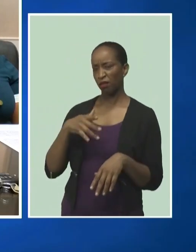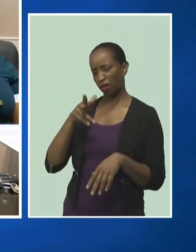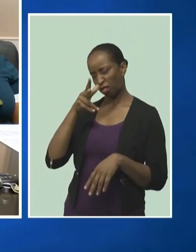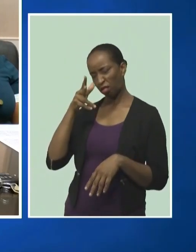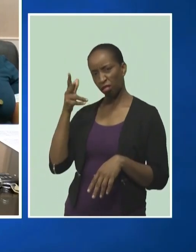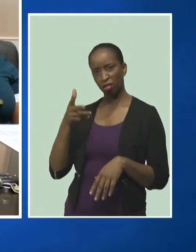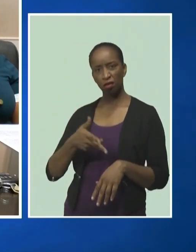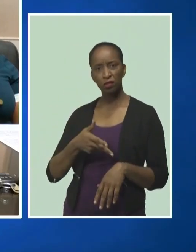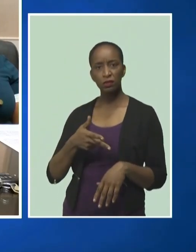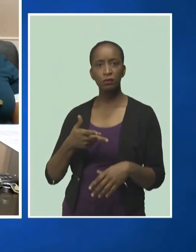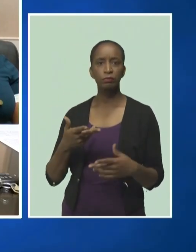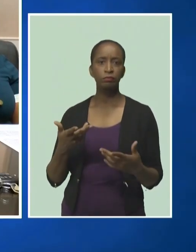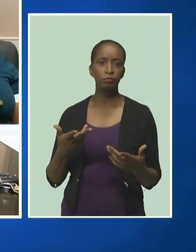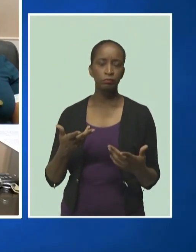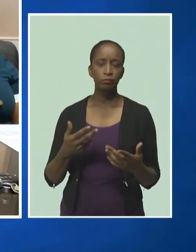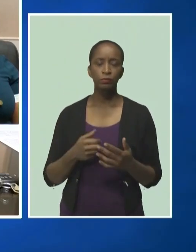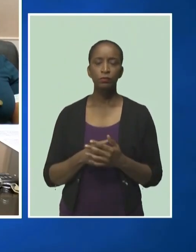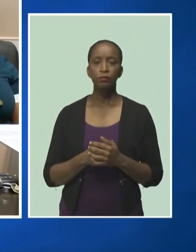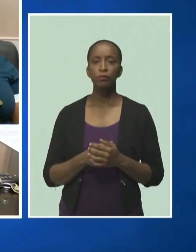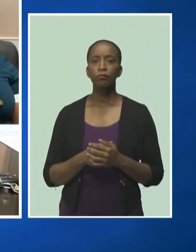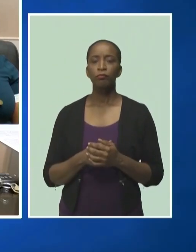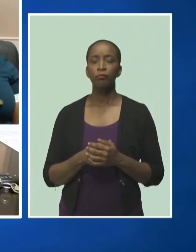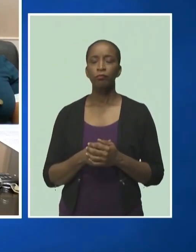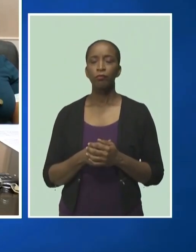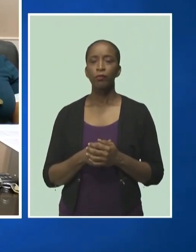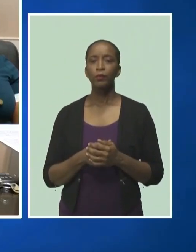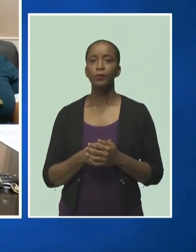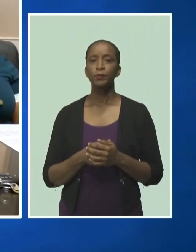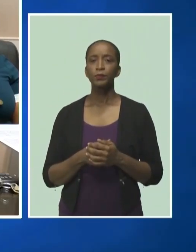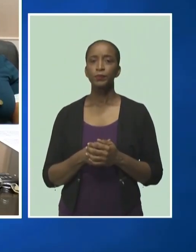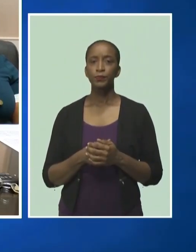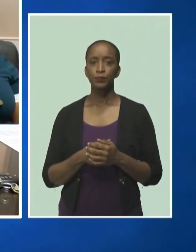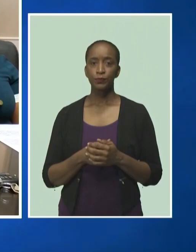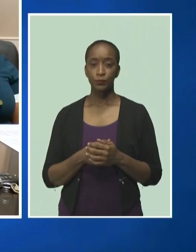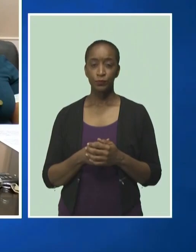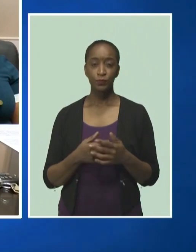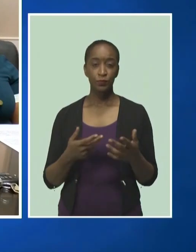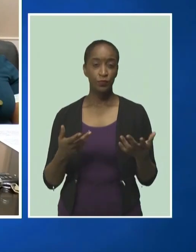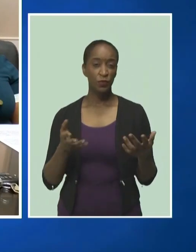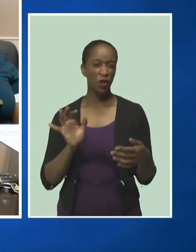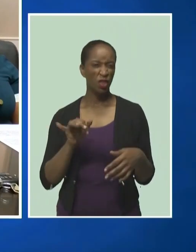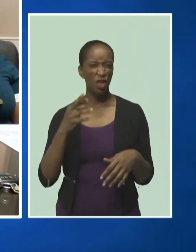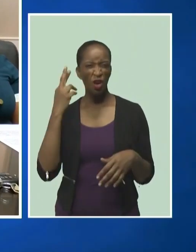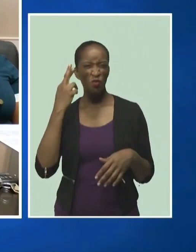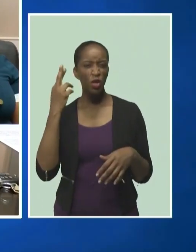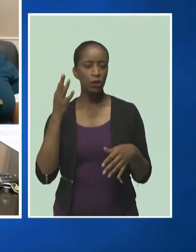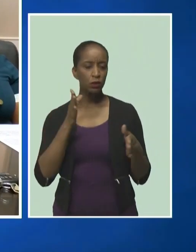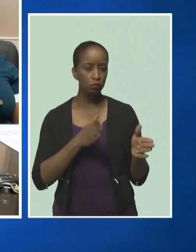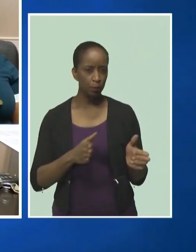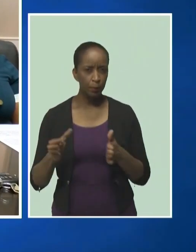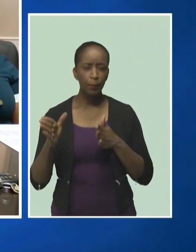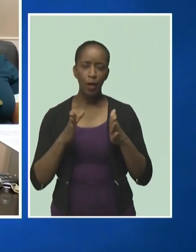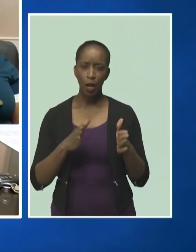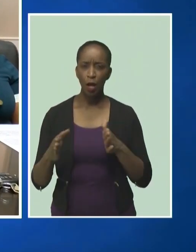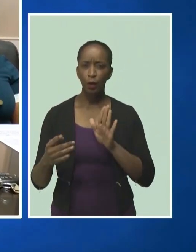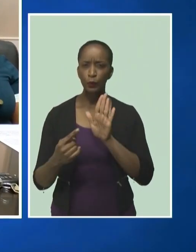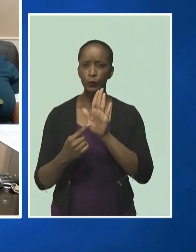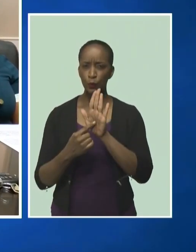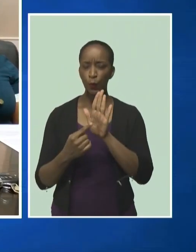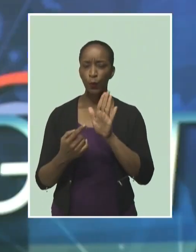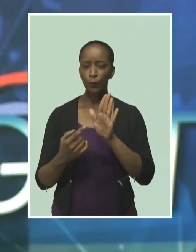unwholesome approaches. So we are bringing them mainstream, obviously, to moralize the